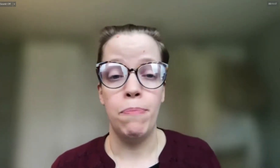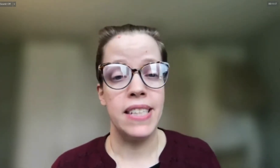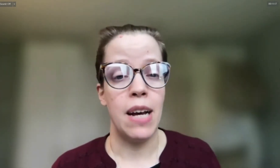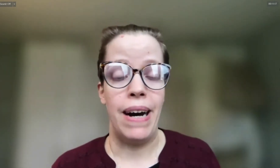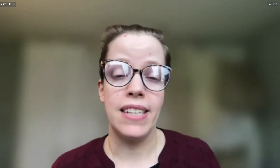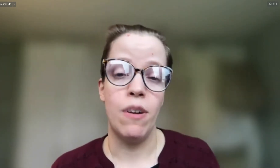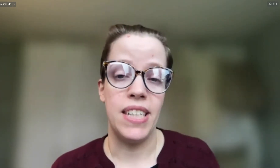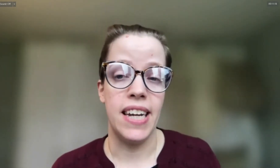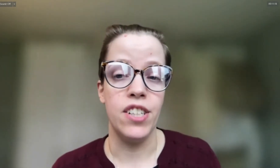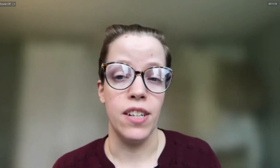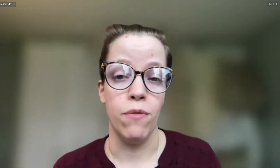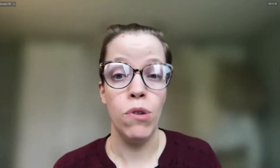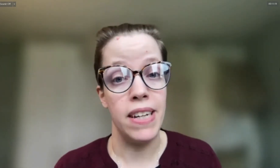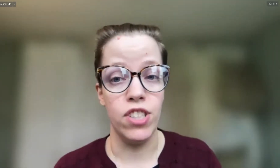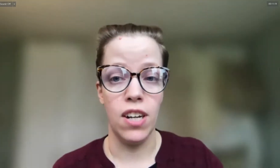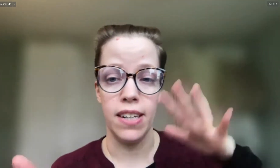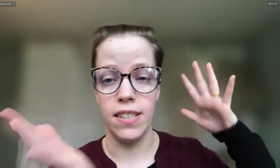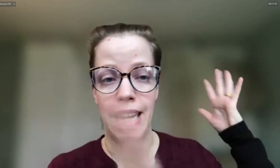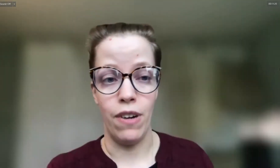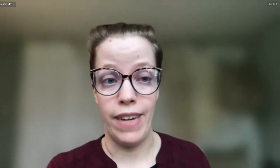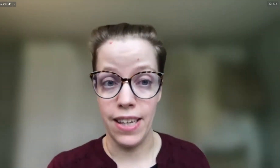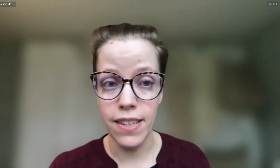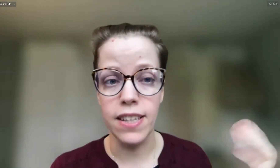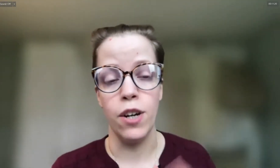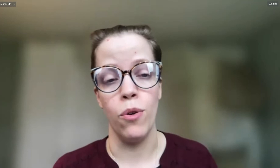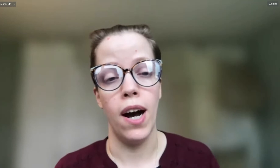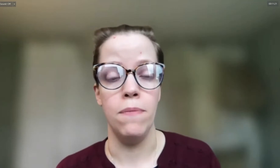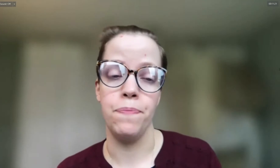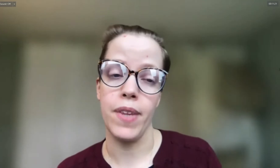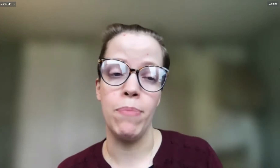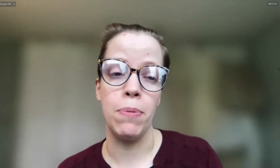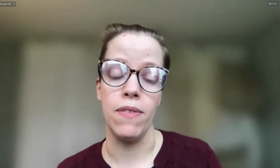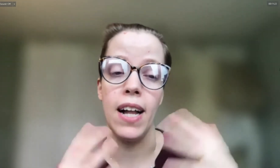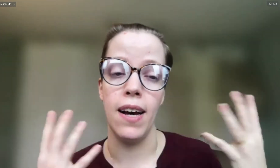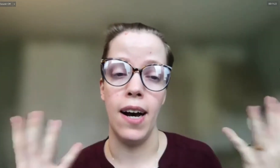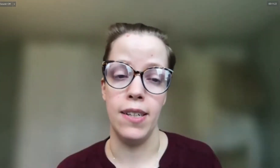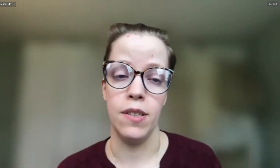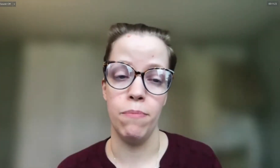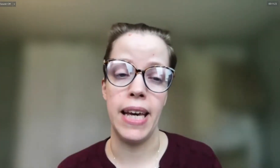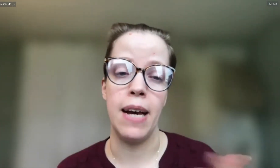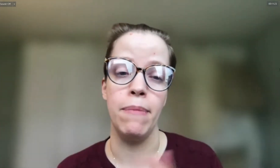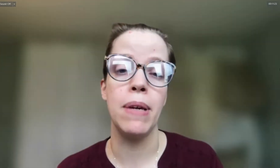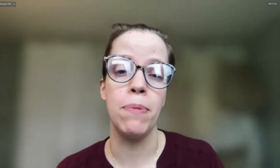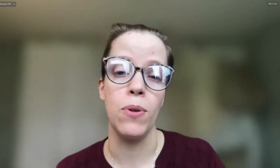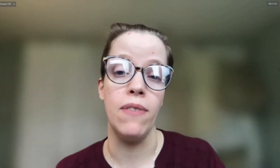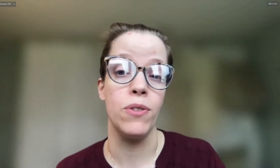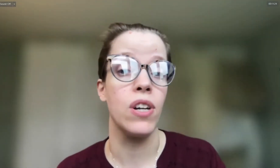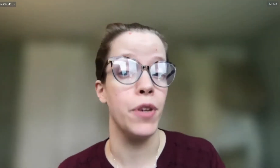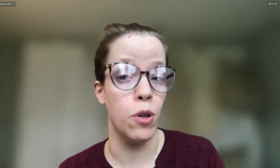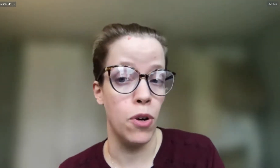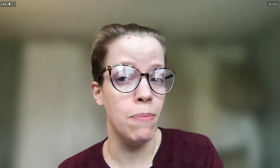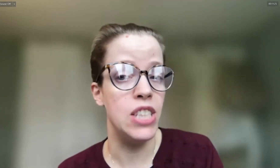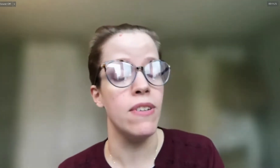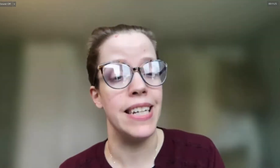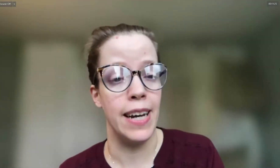also been big setbacks in representation of women returning to the level of 8 years ago. People of colour and BAME people have also got